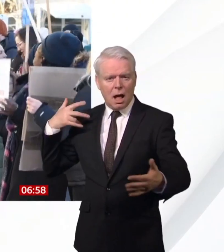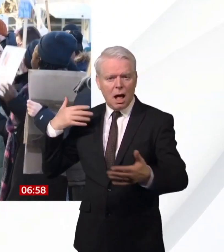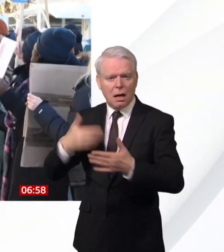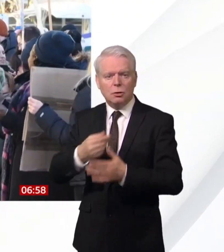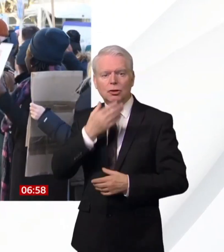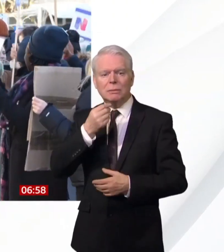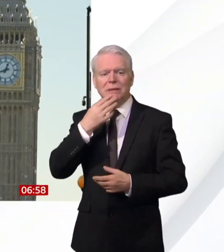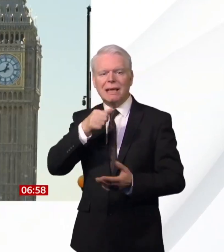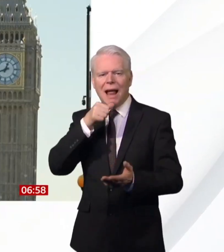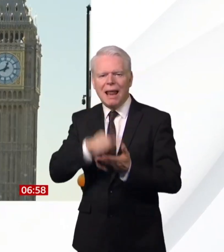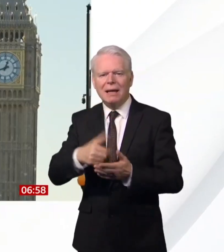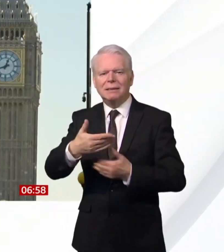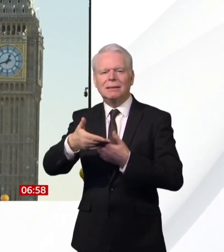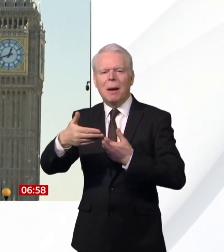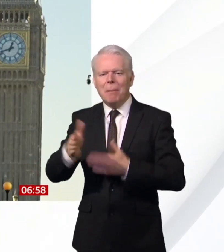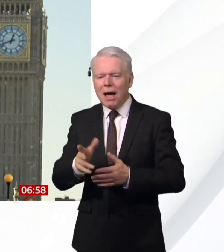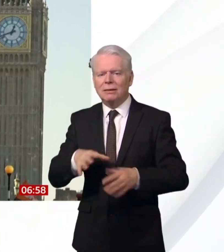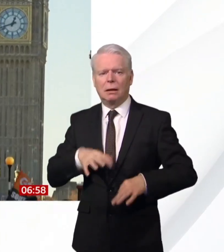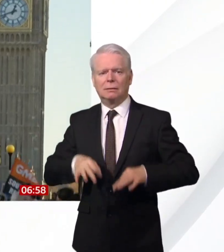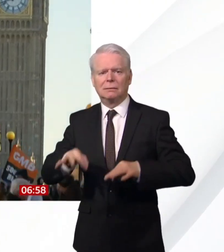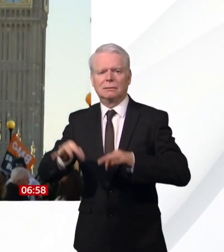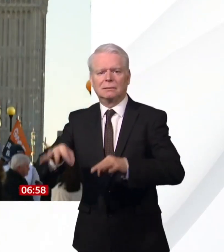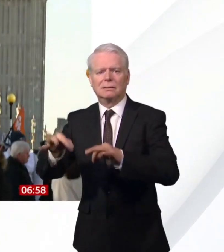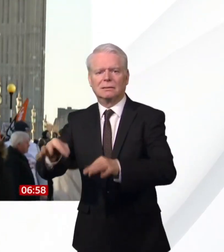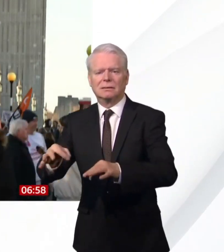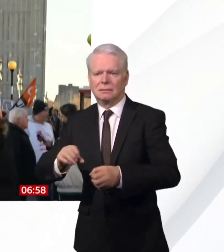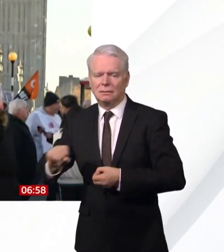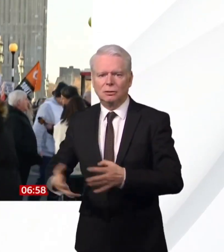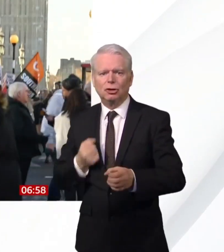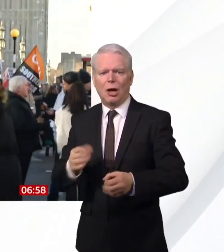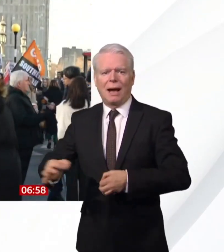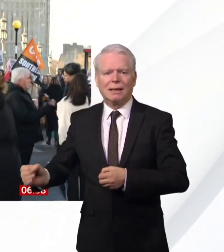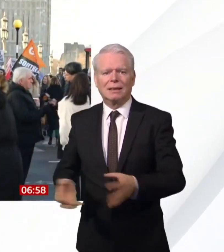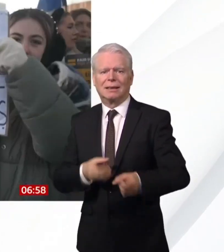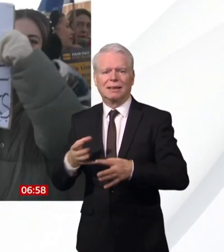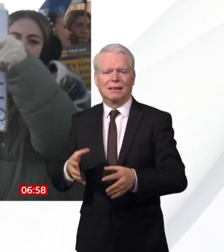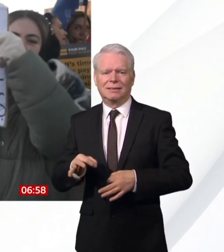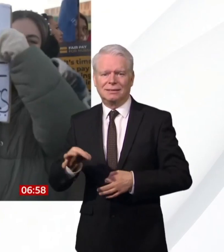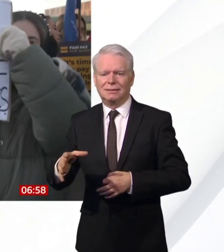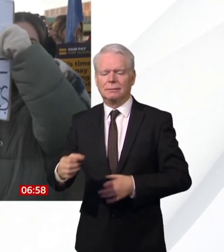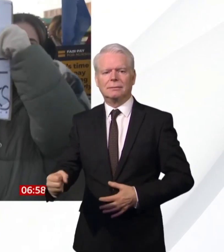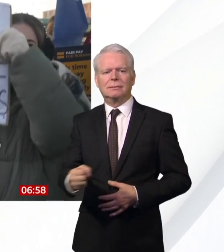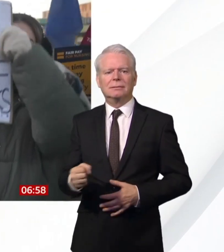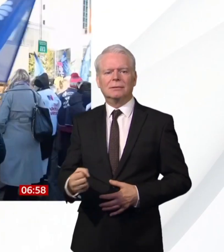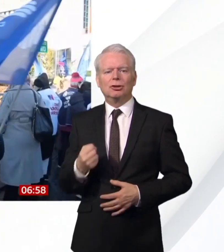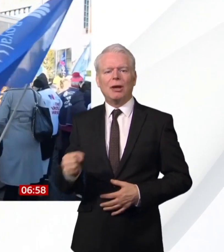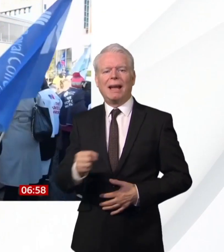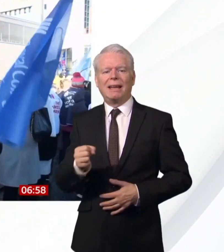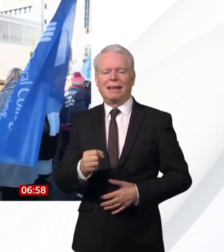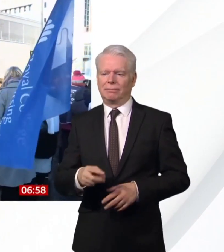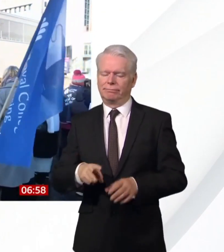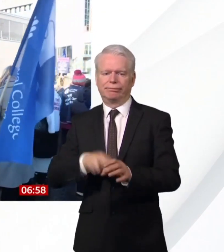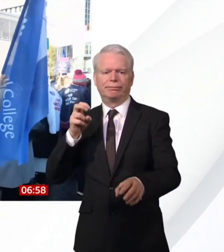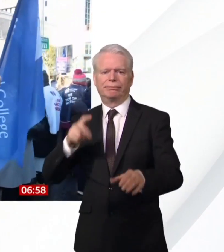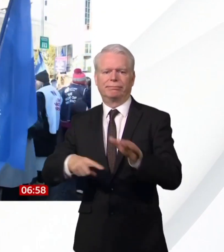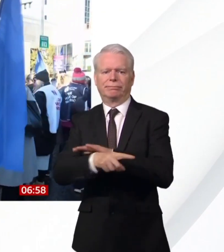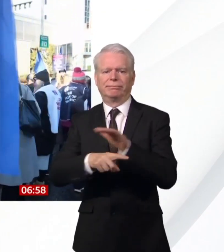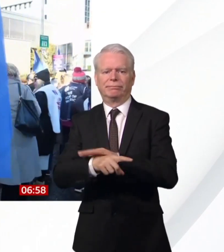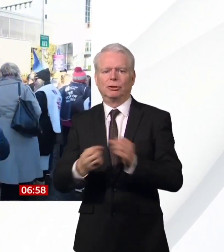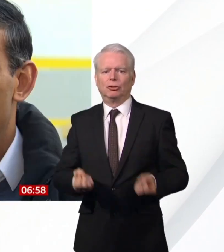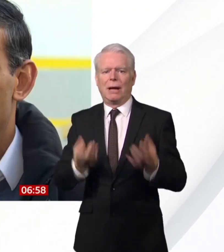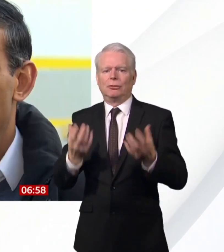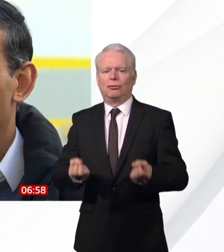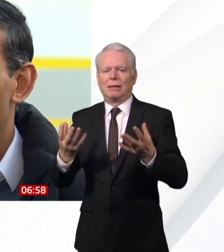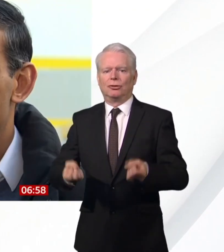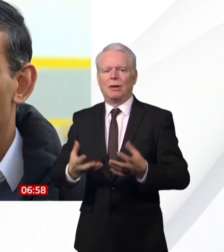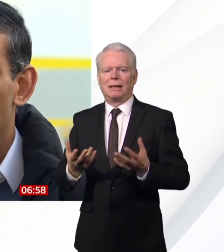And nurses and ambulance staff were among others who walked out, with ministers insisting they would not budge on pay rises. The